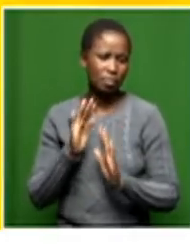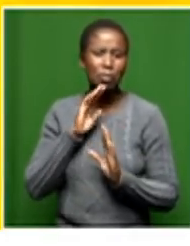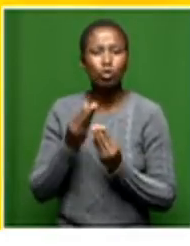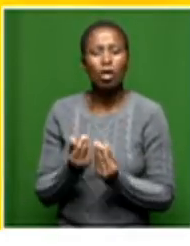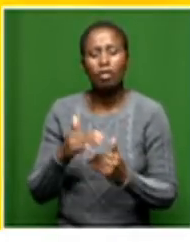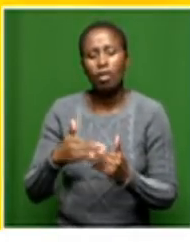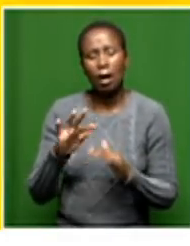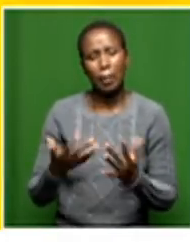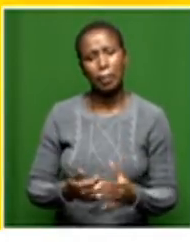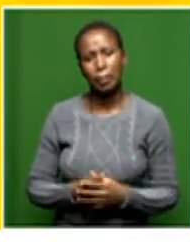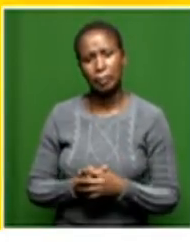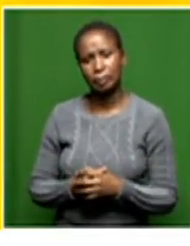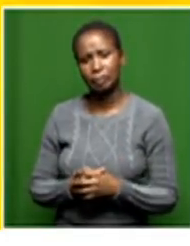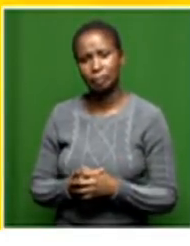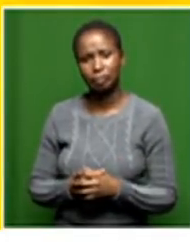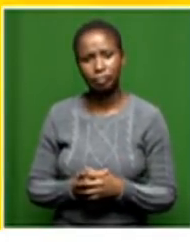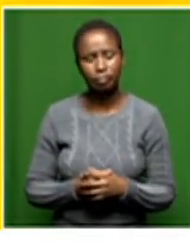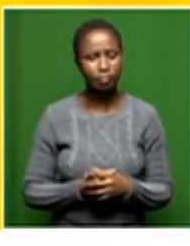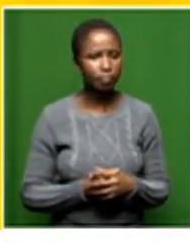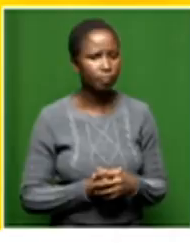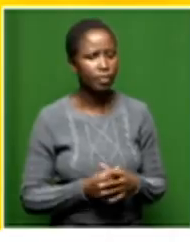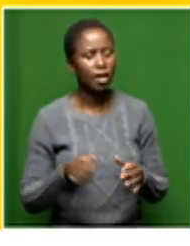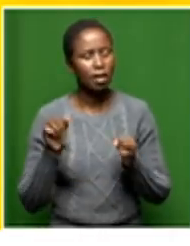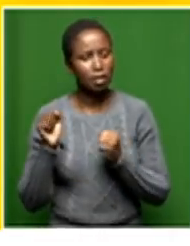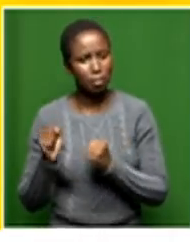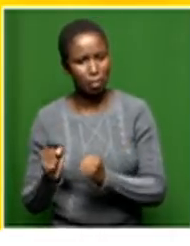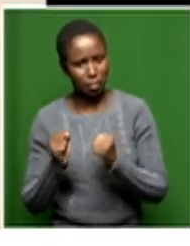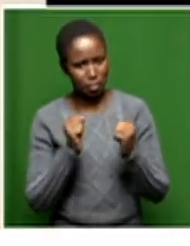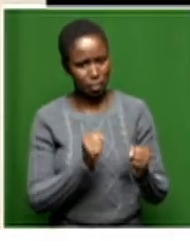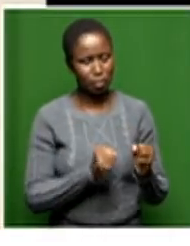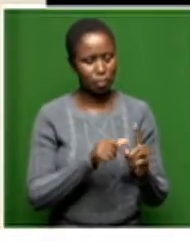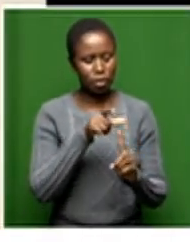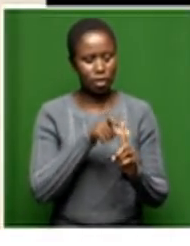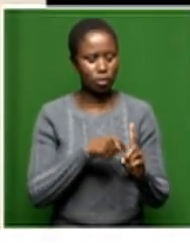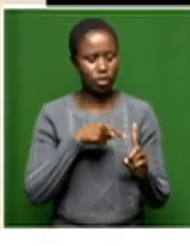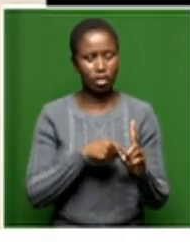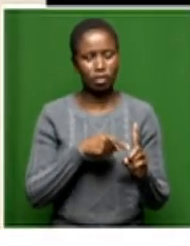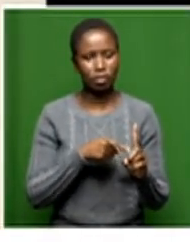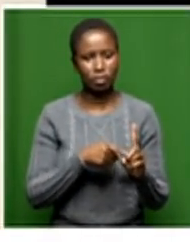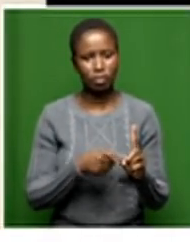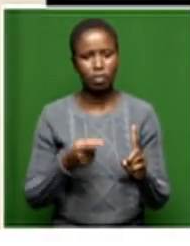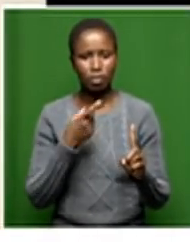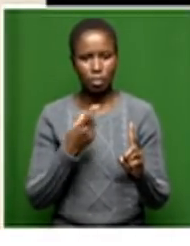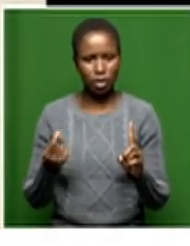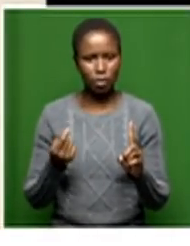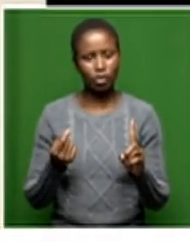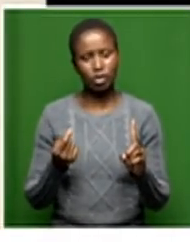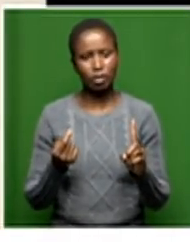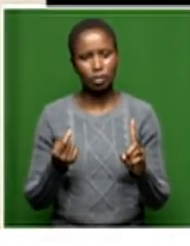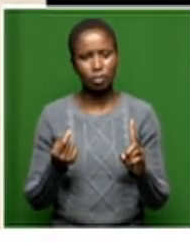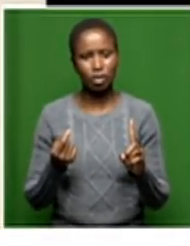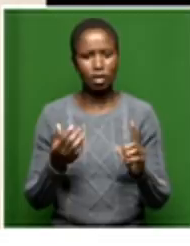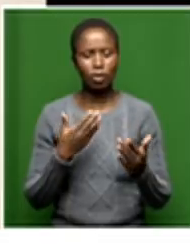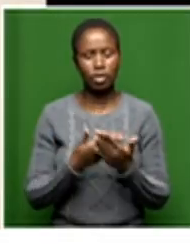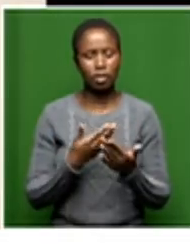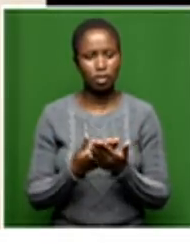solution? It is the same presiding officers who tend to protect ministers and members of the